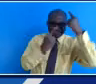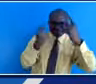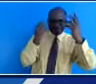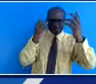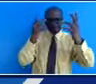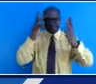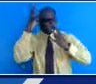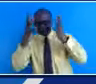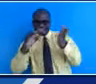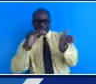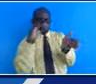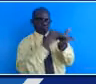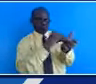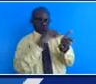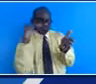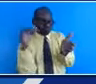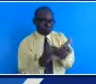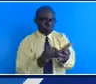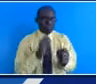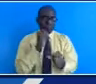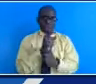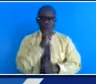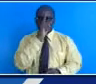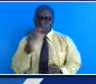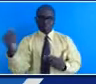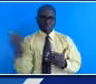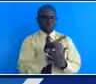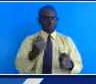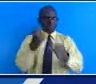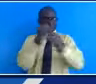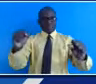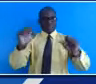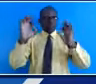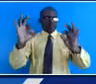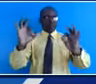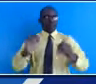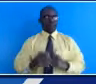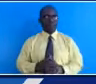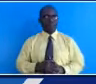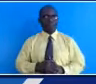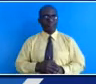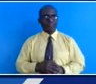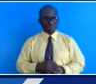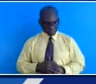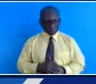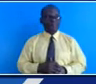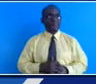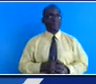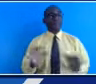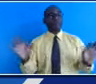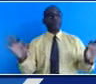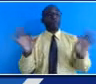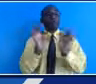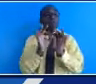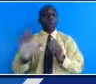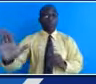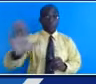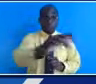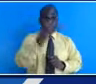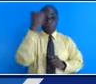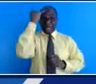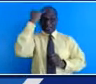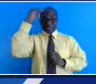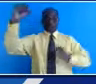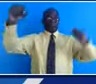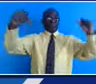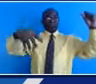partner together is thinking outside of the box, coming up with ideas, being flexible. I appreciate the mayor's comments of what he's doing to open up